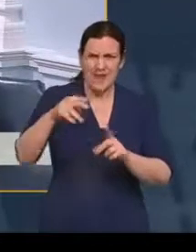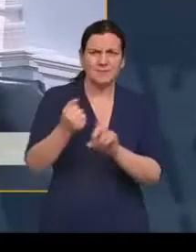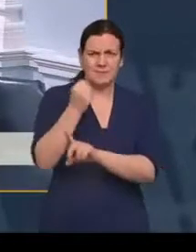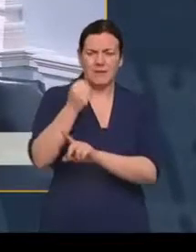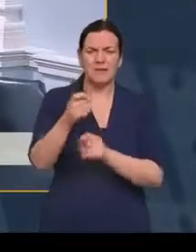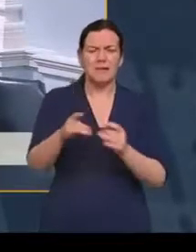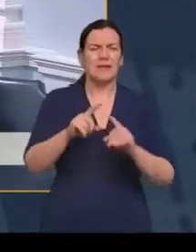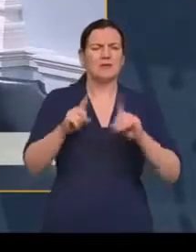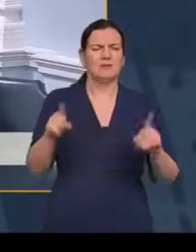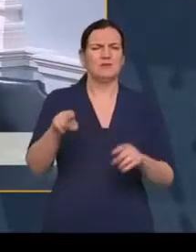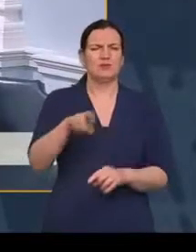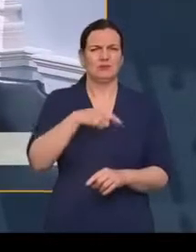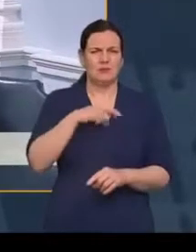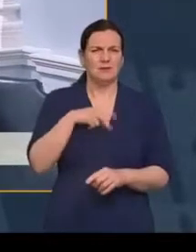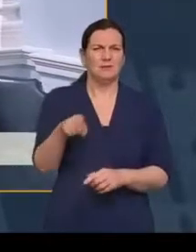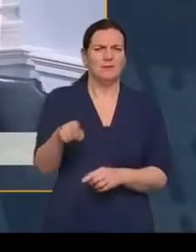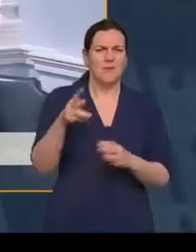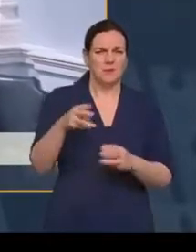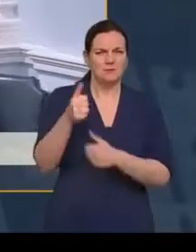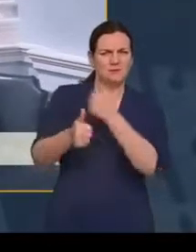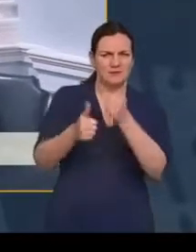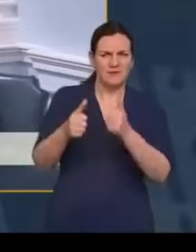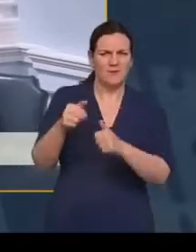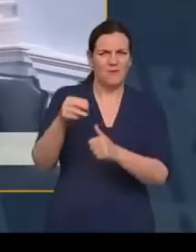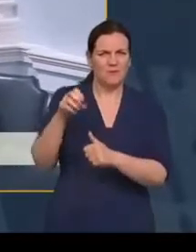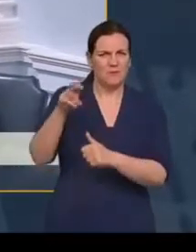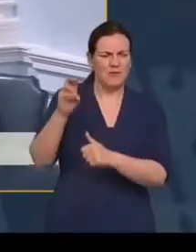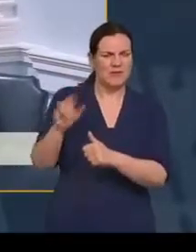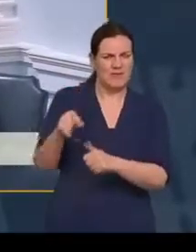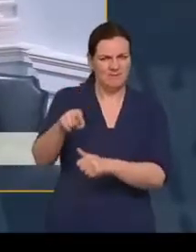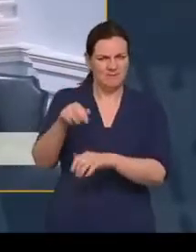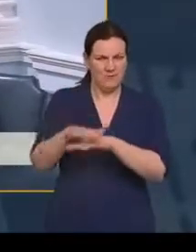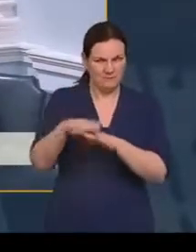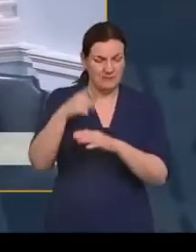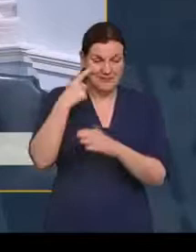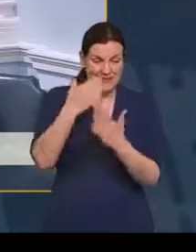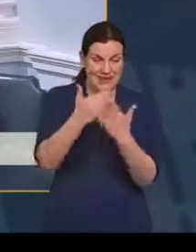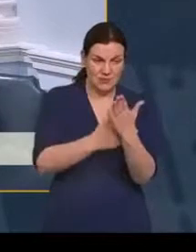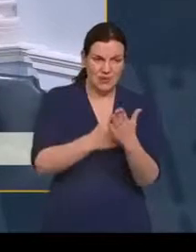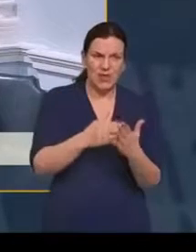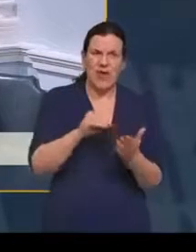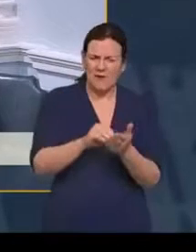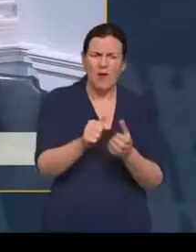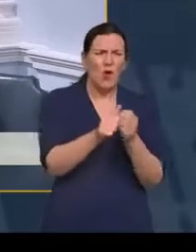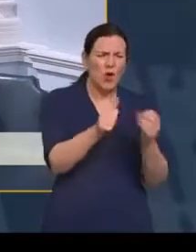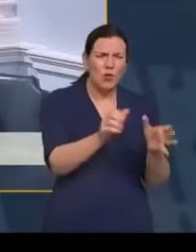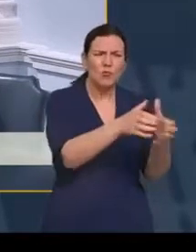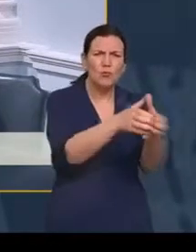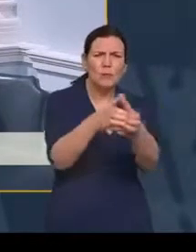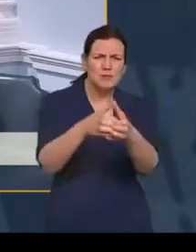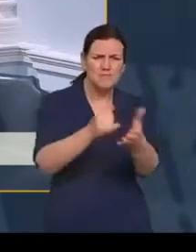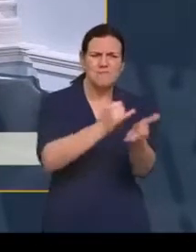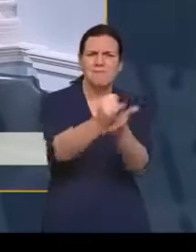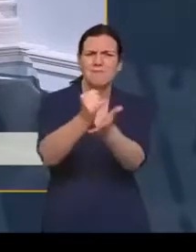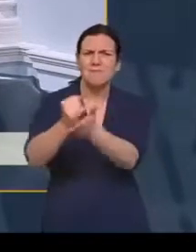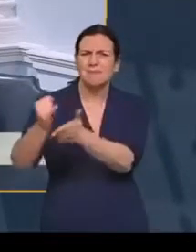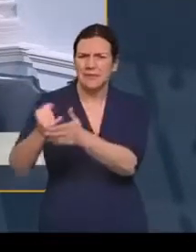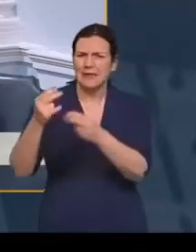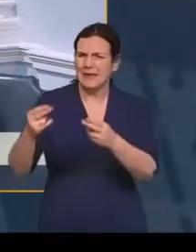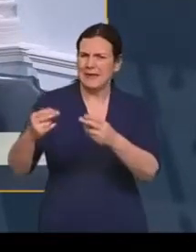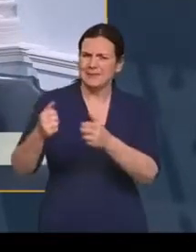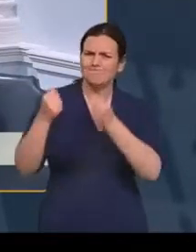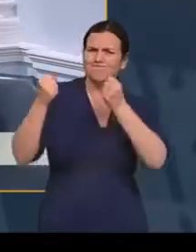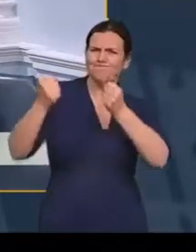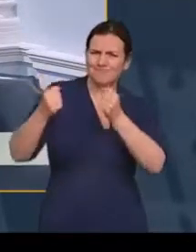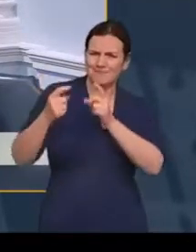Daly for making a difference today, to seeing this piece of legislation going through. And there's many other small marginalised groups that also needs